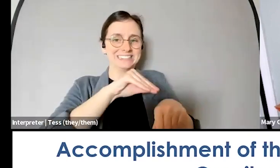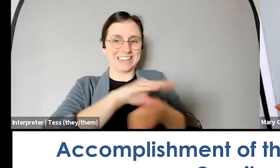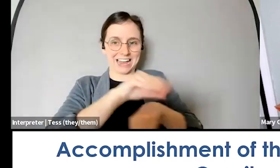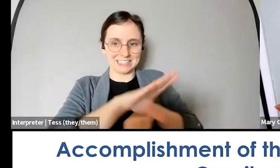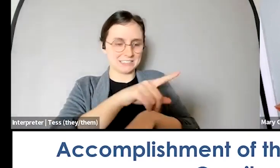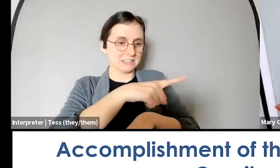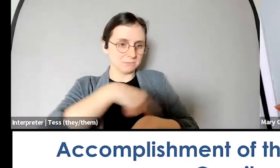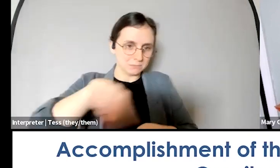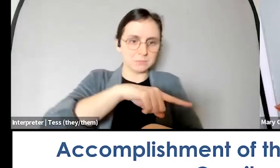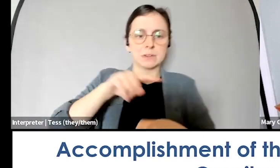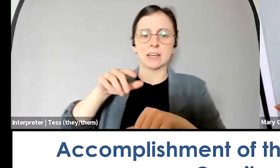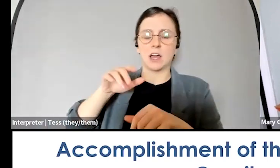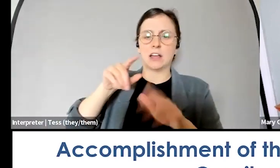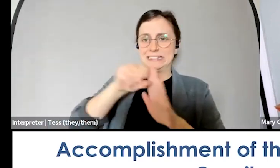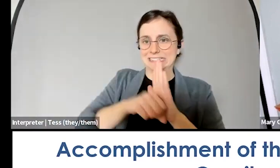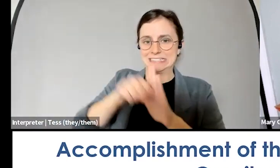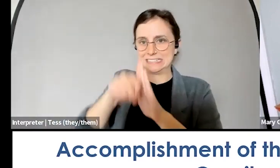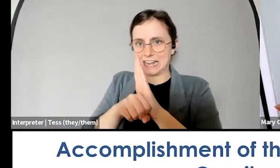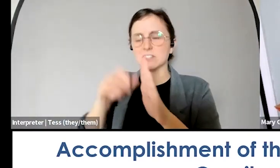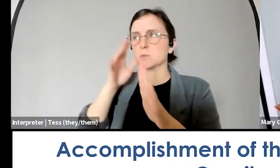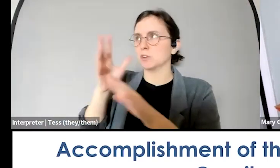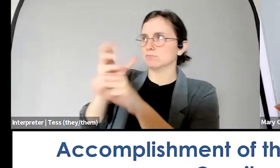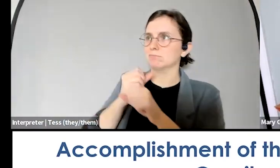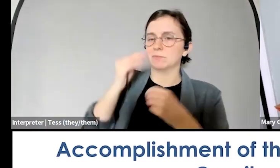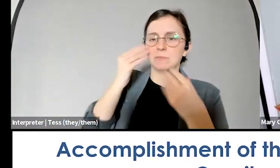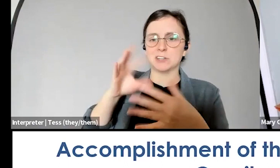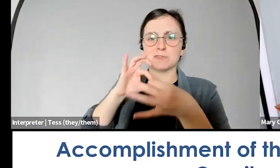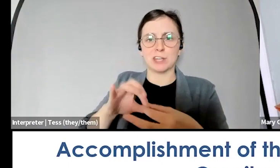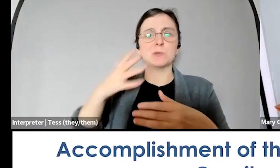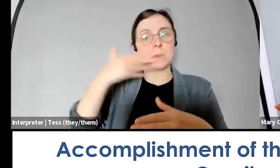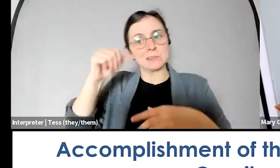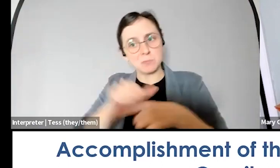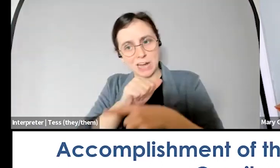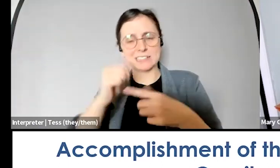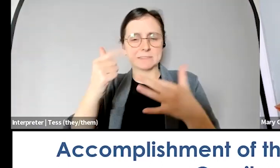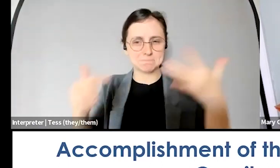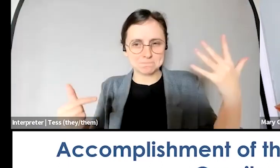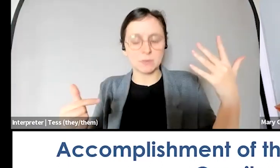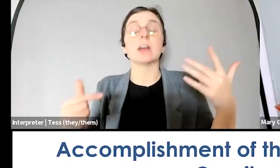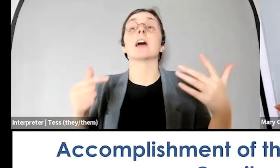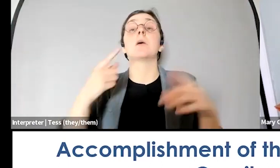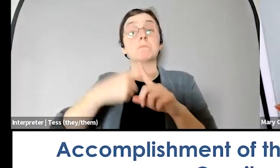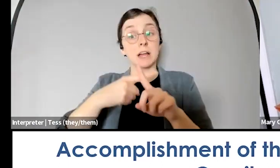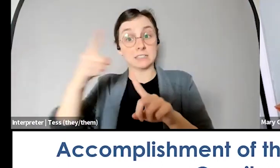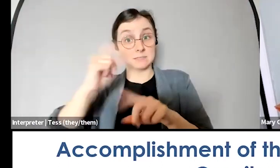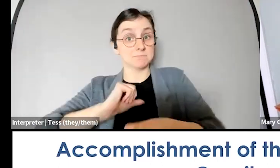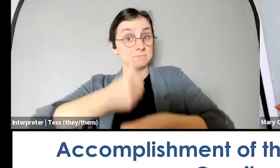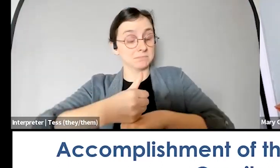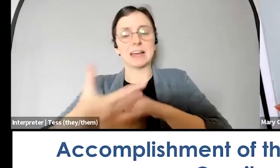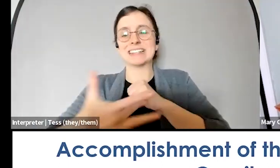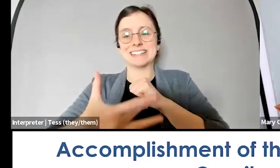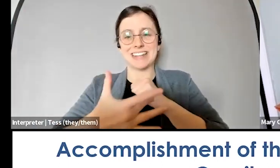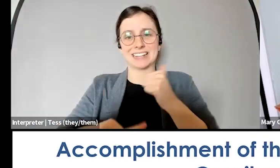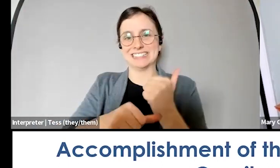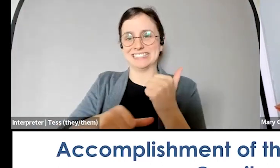authorities, on best practices, on all kinds of information. They will establish a technical assistance center to help the